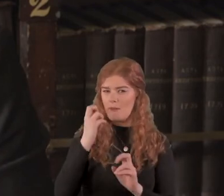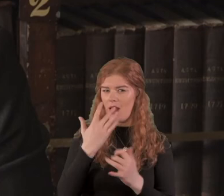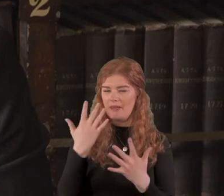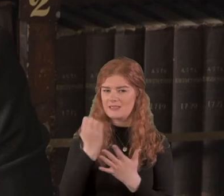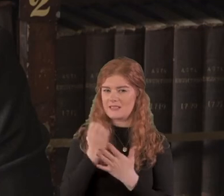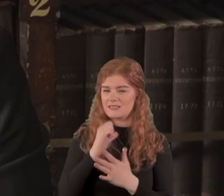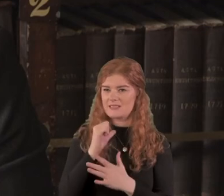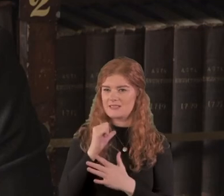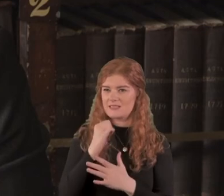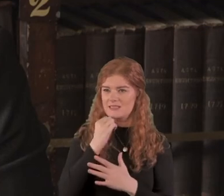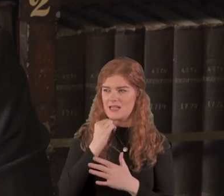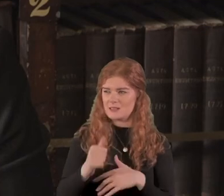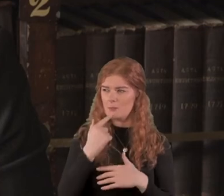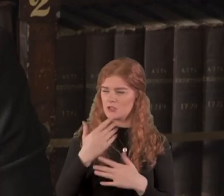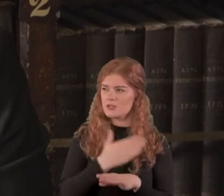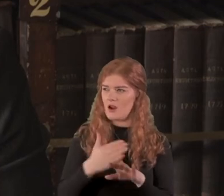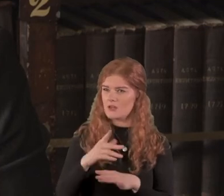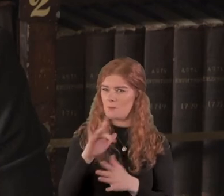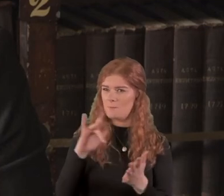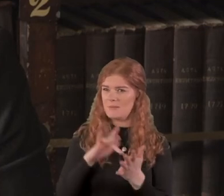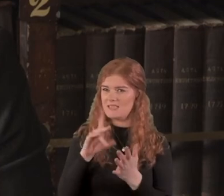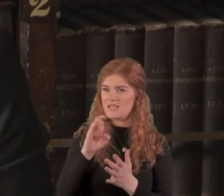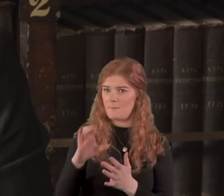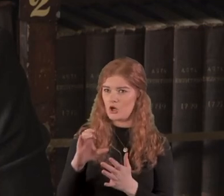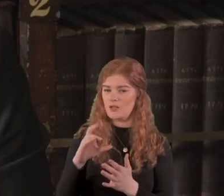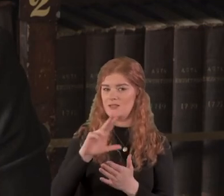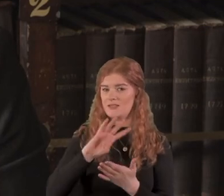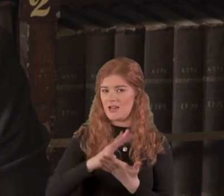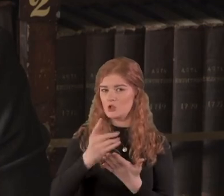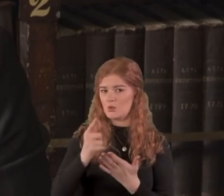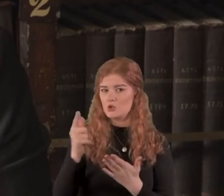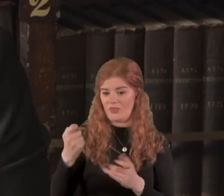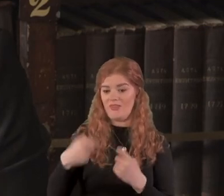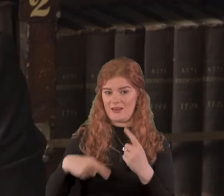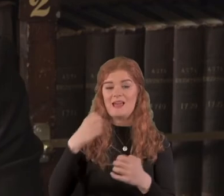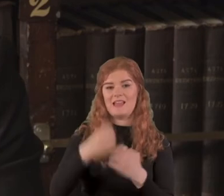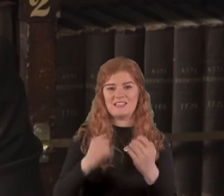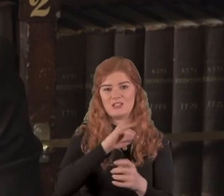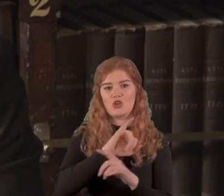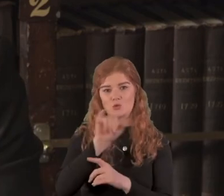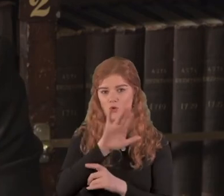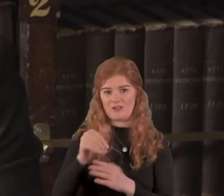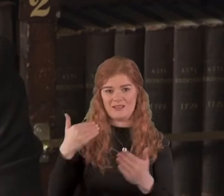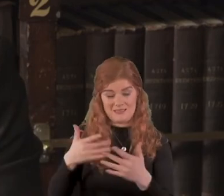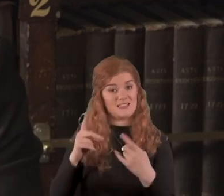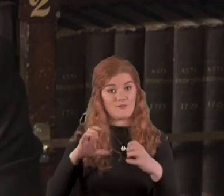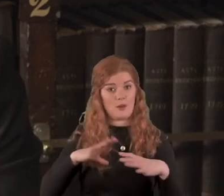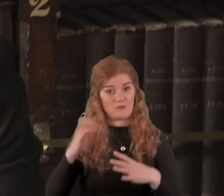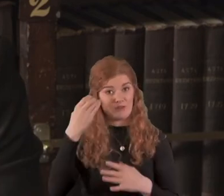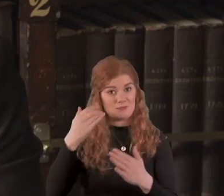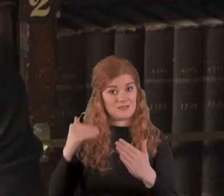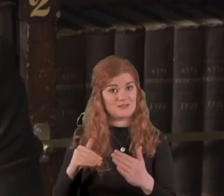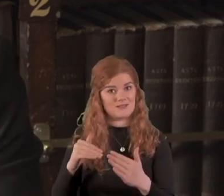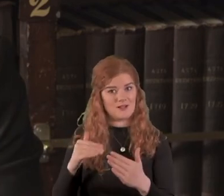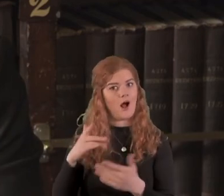in December, mid-December 1922, and ended, of course, in January with a break for Christmas. And that break is